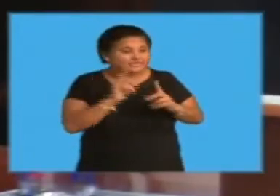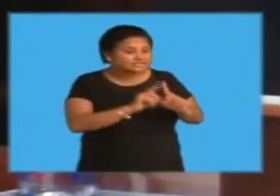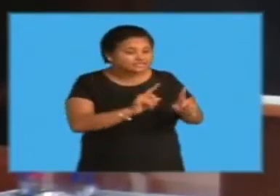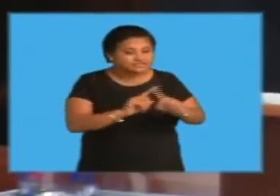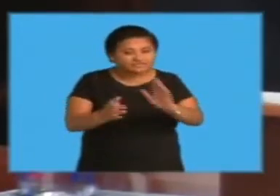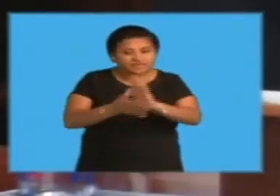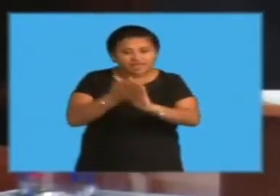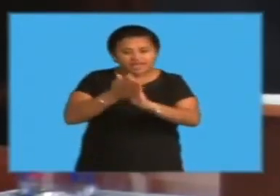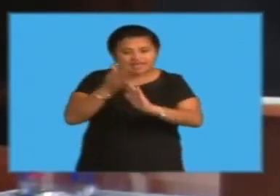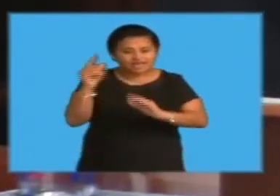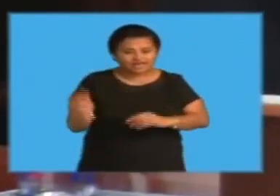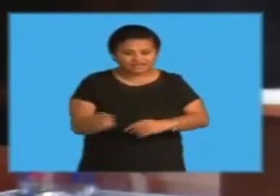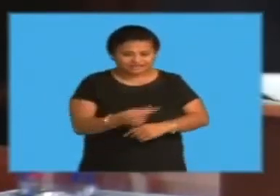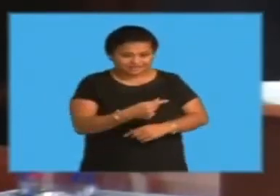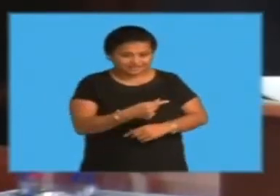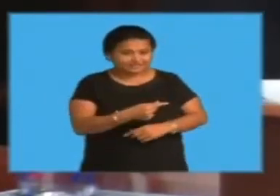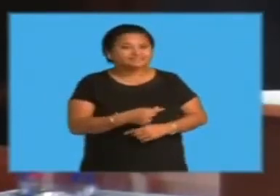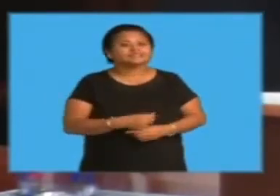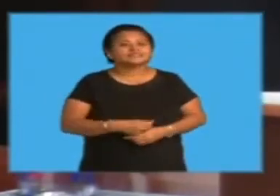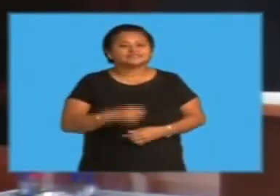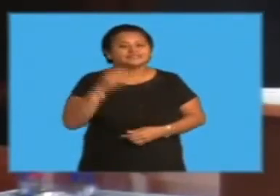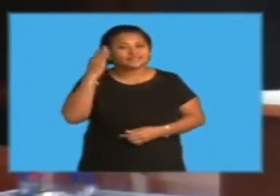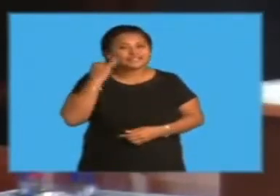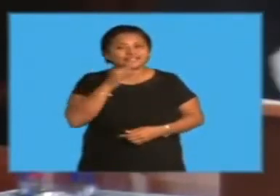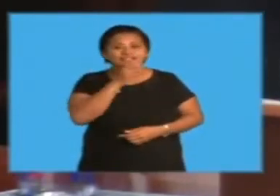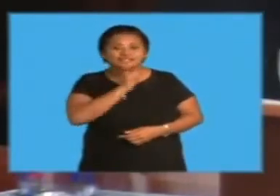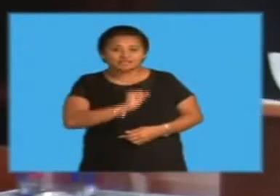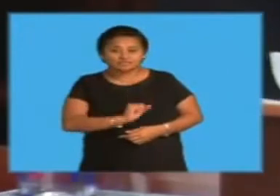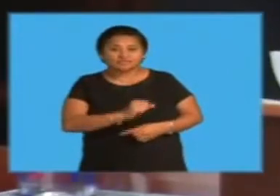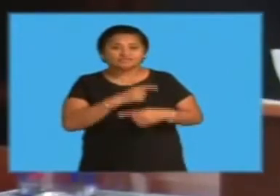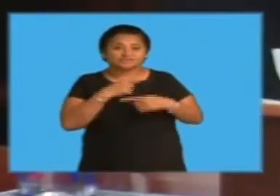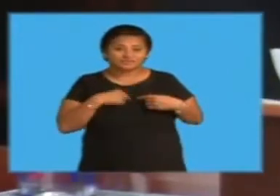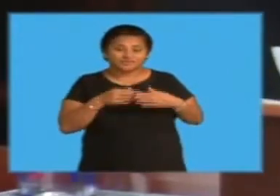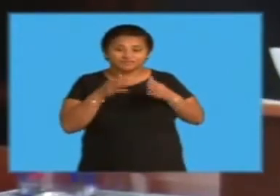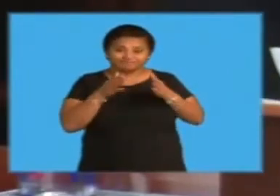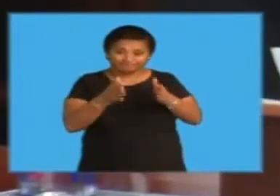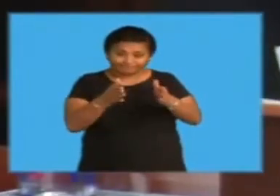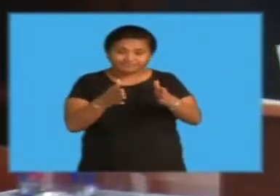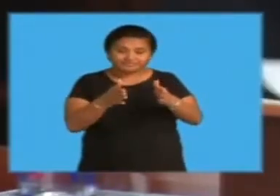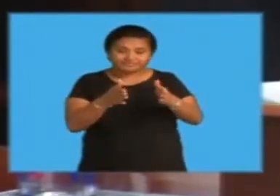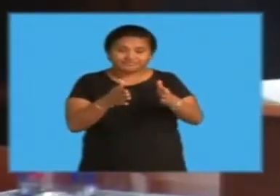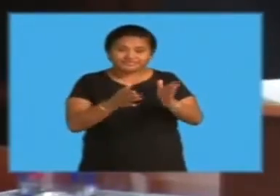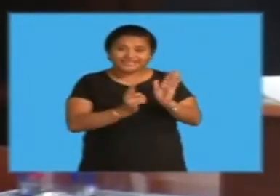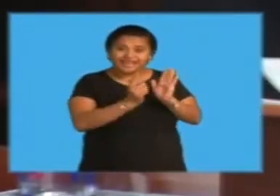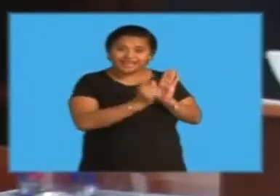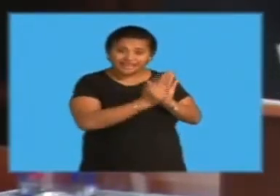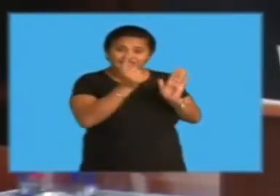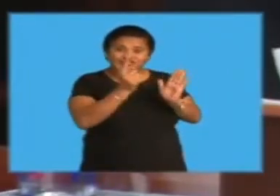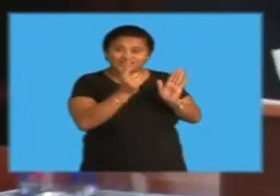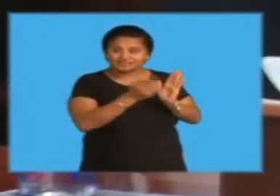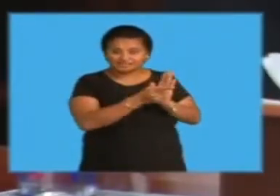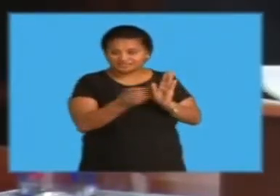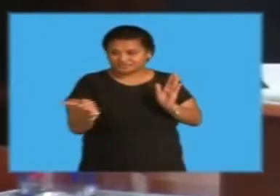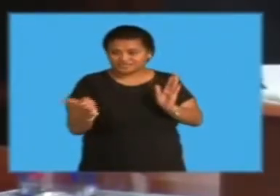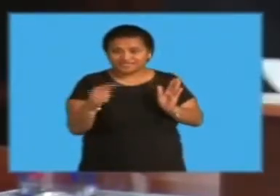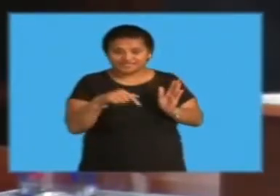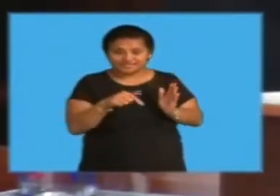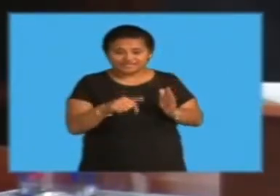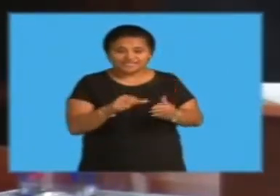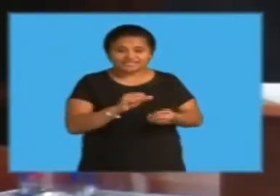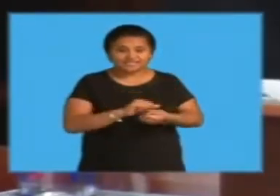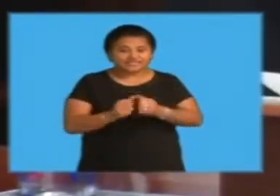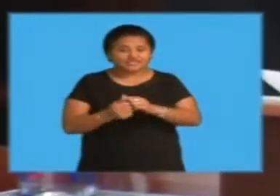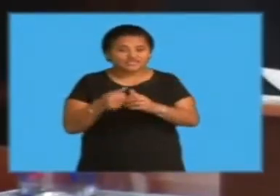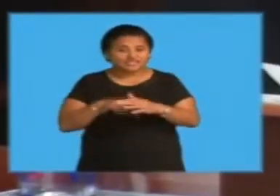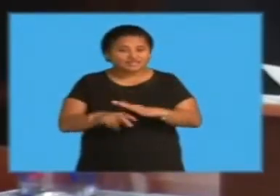of Parliament, Excellencies, ladies and gentlemen. As we look forward to the legislation that you will consider in this session of Parliament, it is also